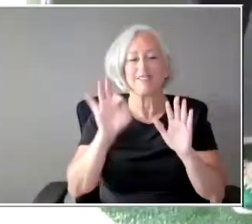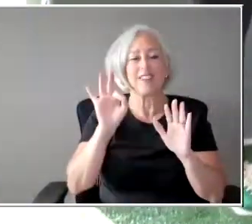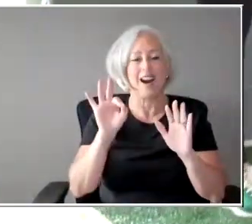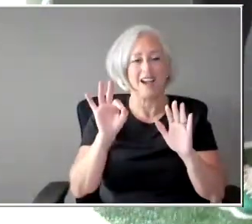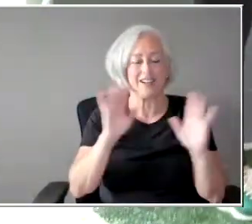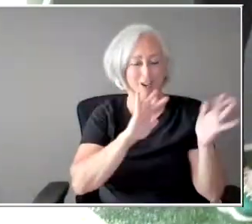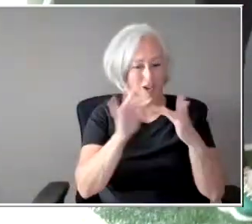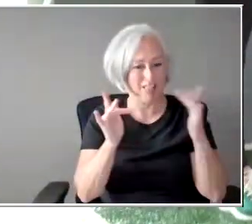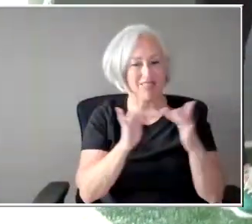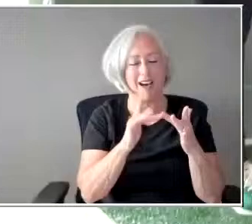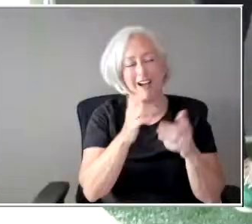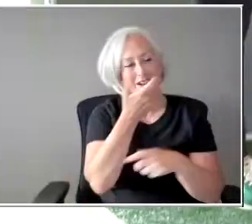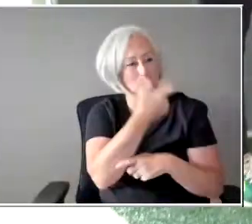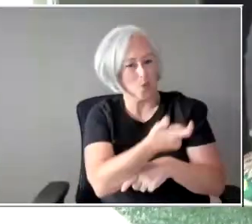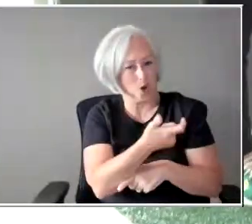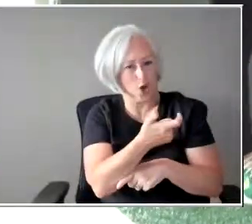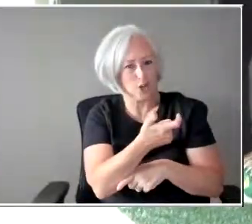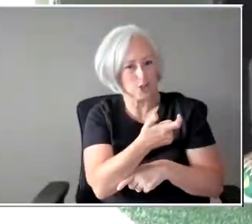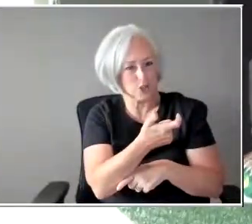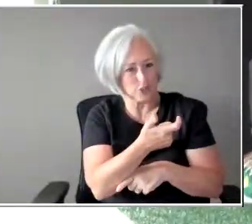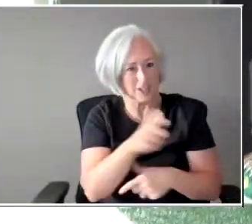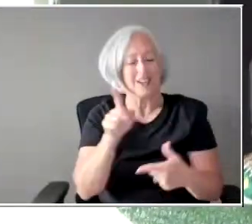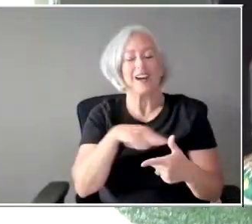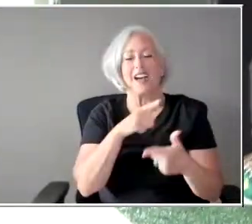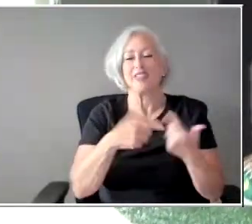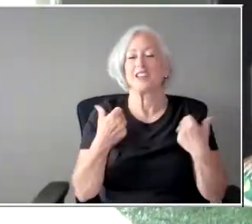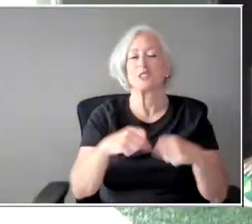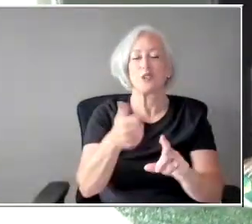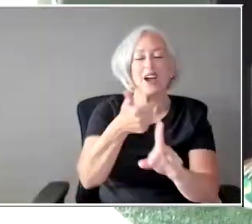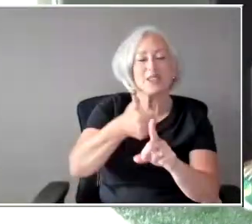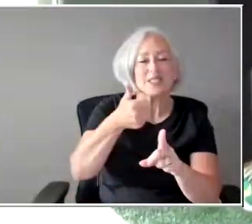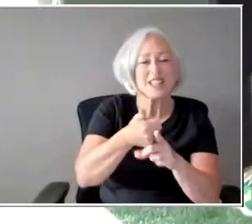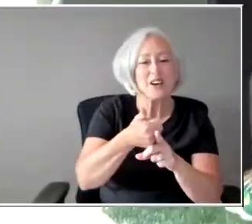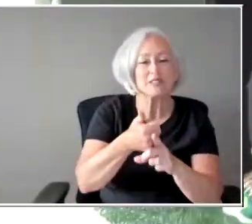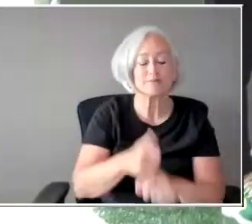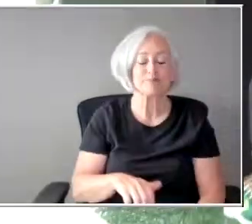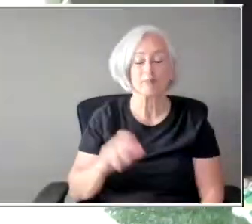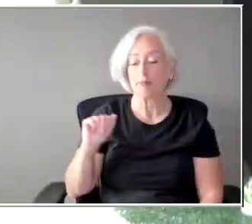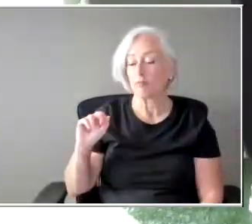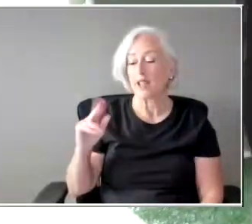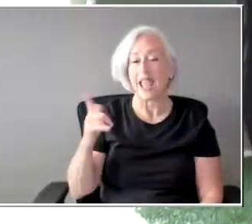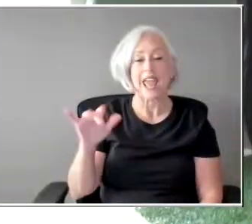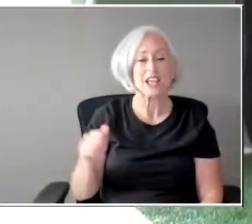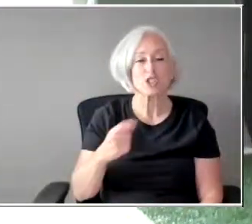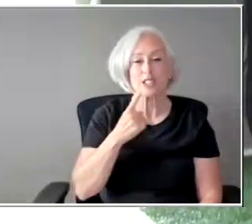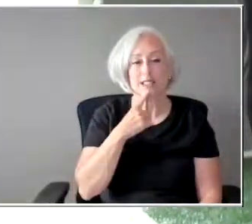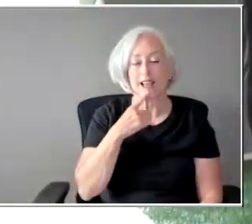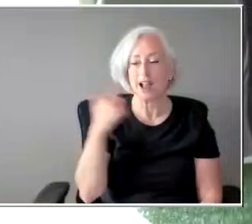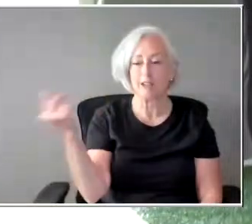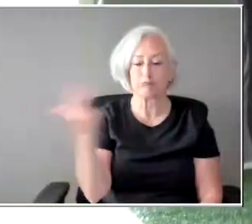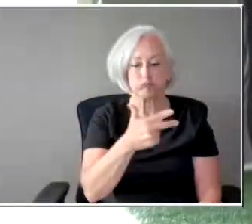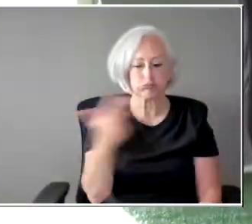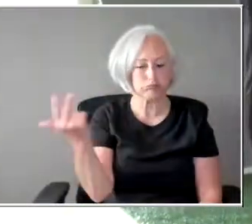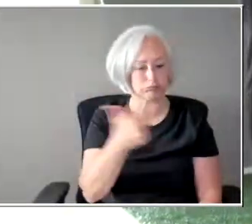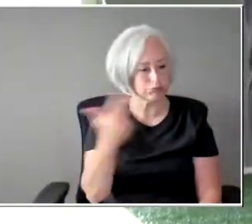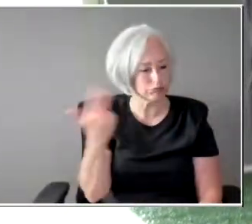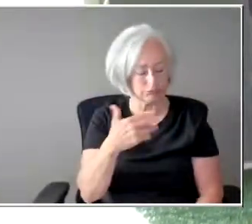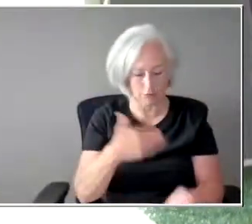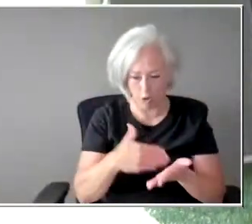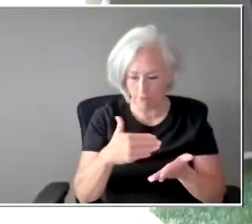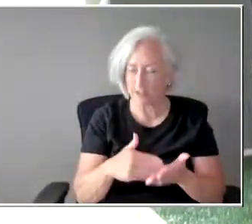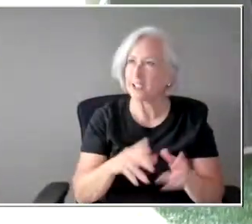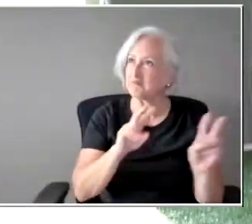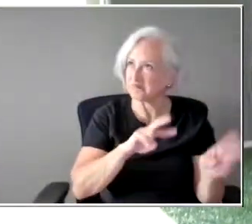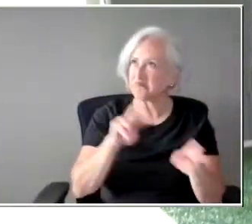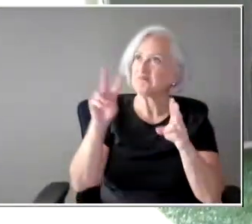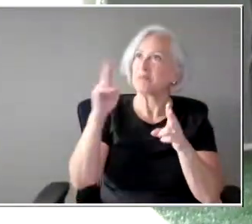them, and try it for yourself. So another question from Angela. She says she's driven by here before, and she sees the health system, and then she sees the